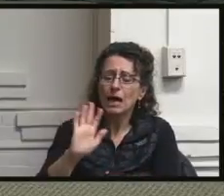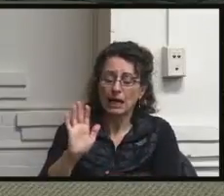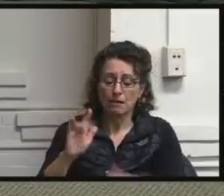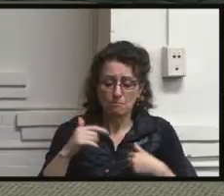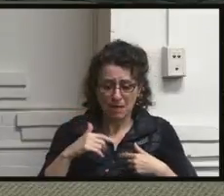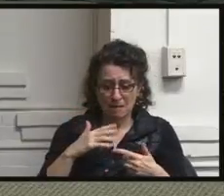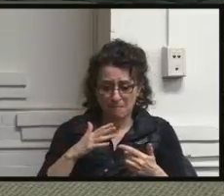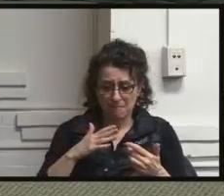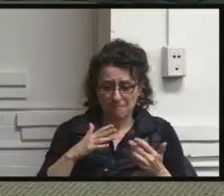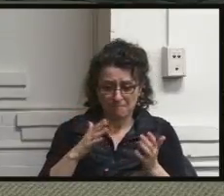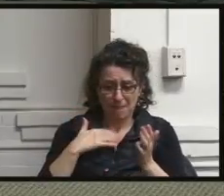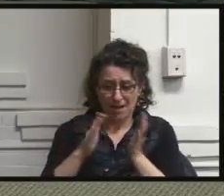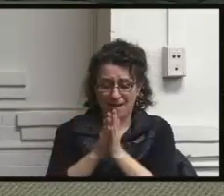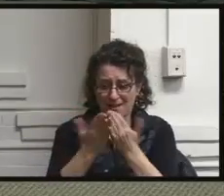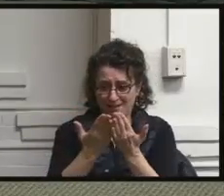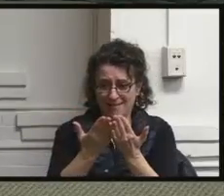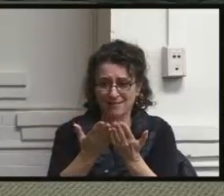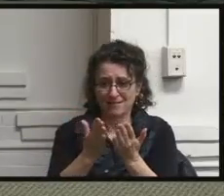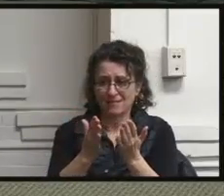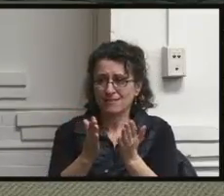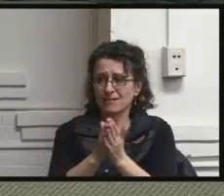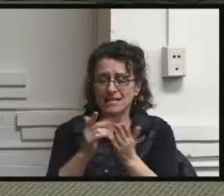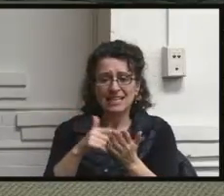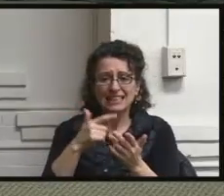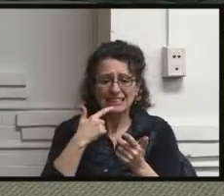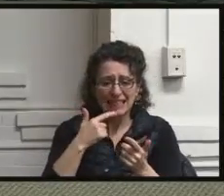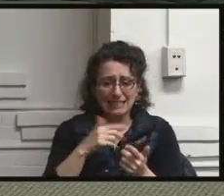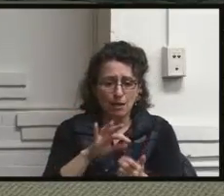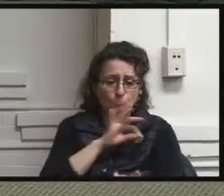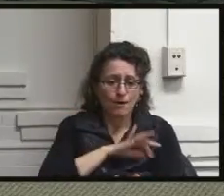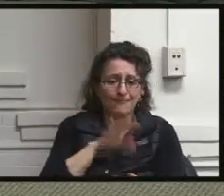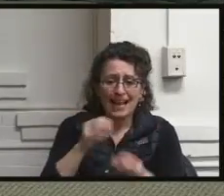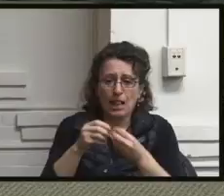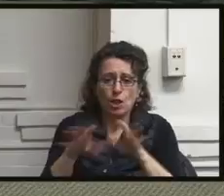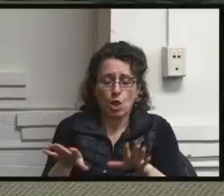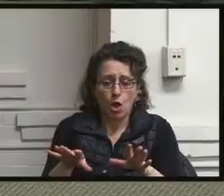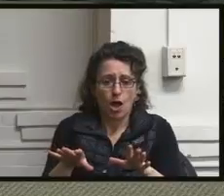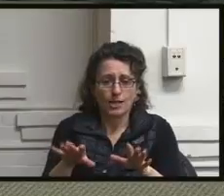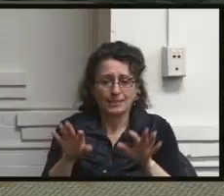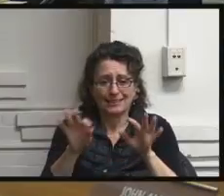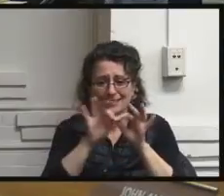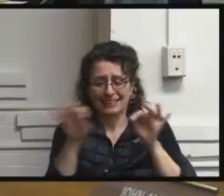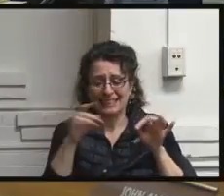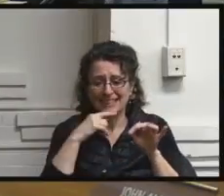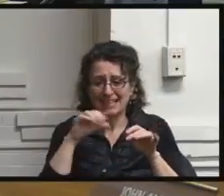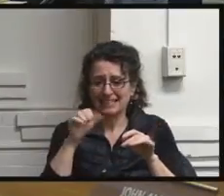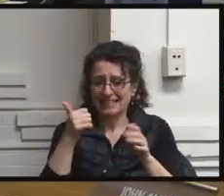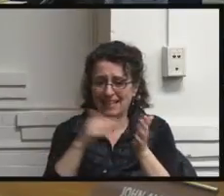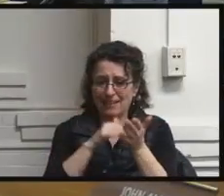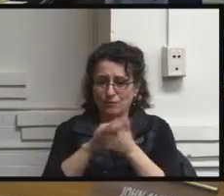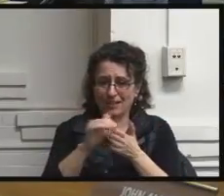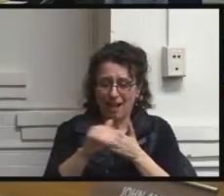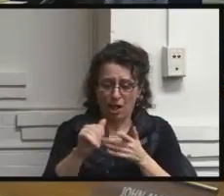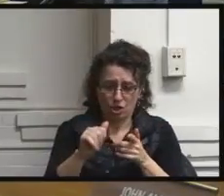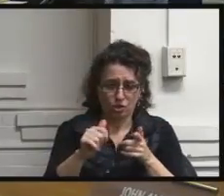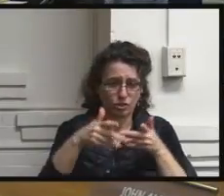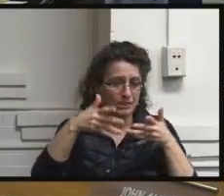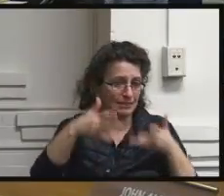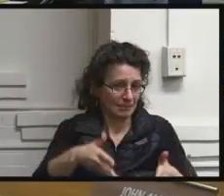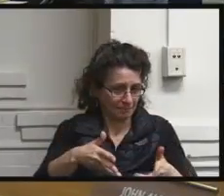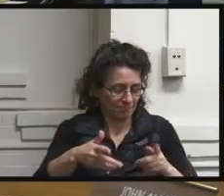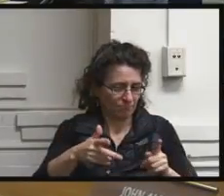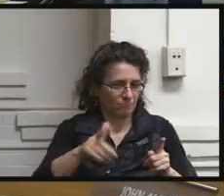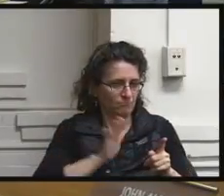materials a profit and loss statement said that there was a $10,000 surplus, and then I got an email today at